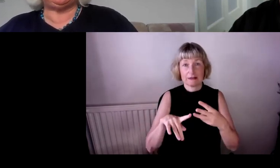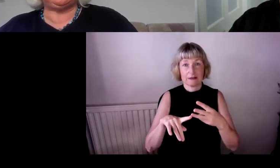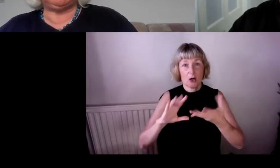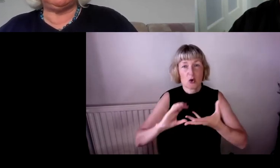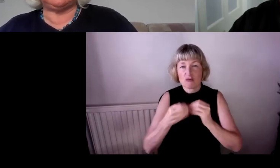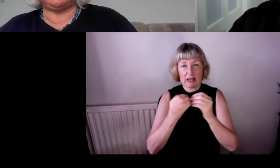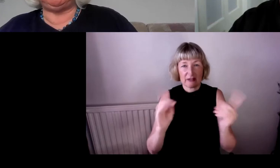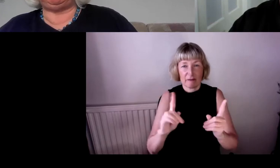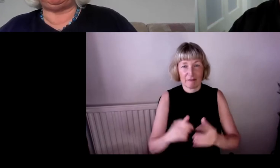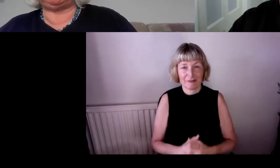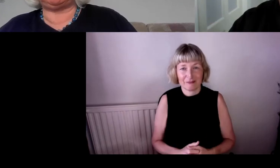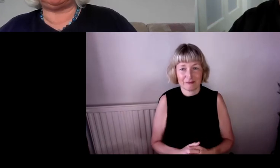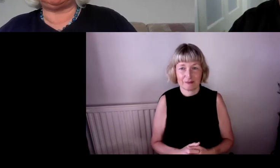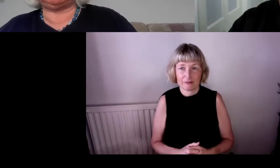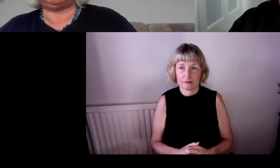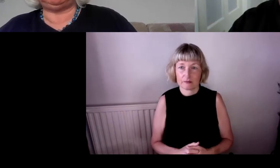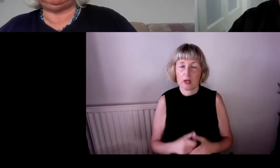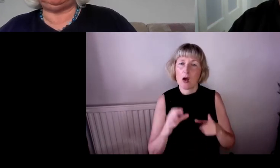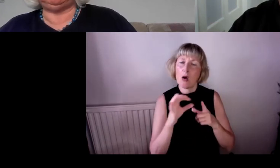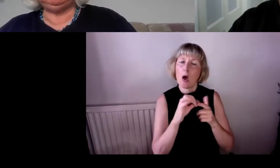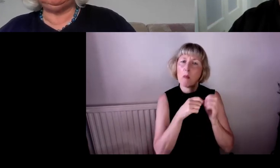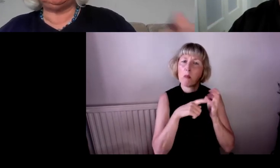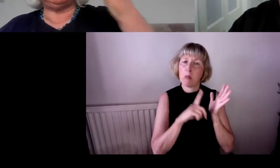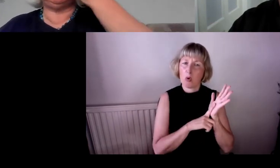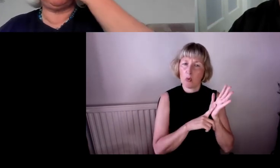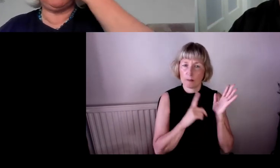Are there any questions on this? Yeah, I guess I have a question on that.